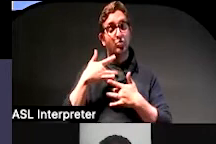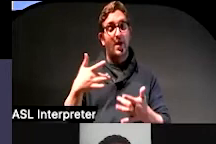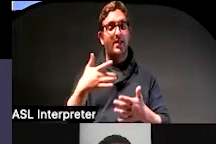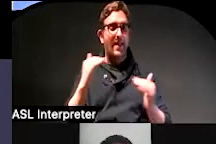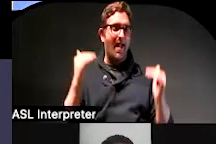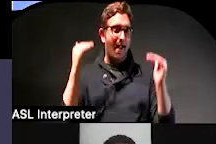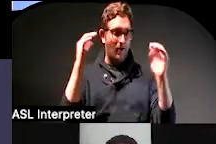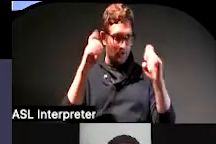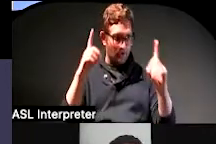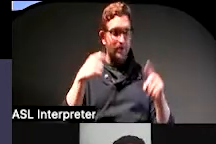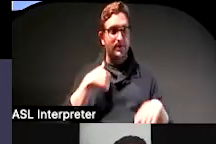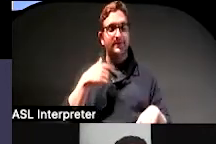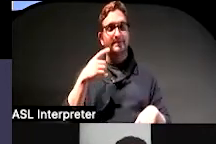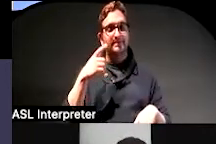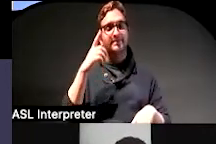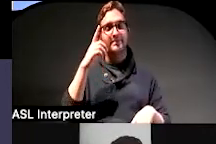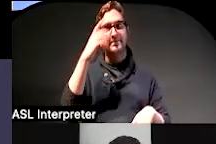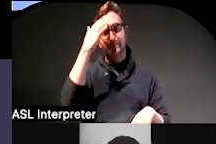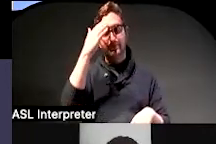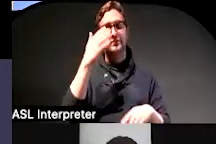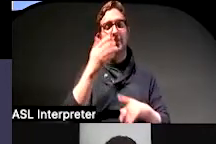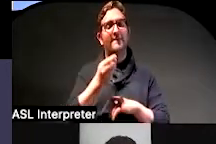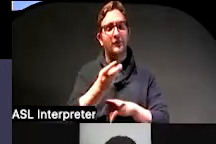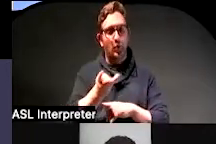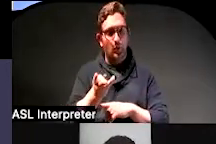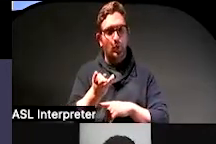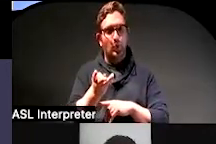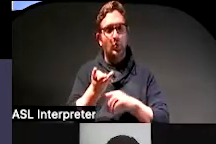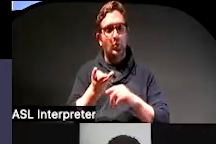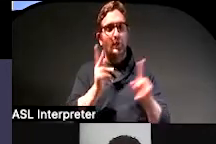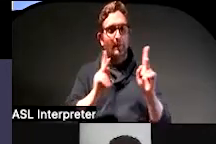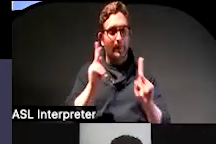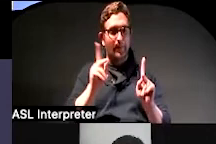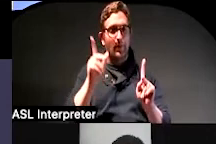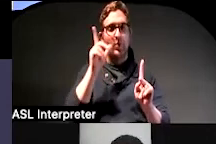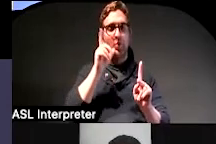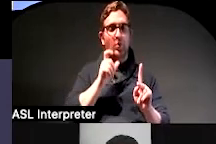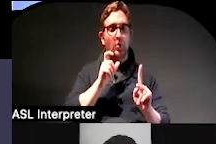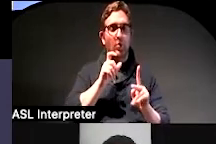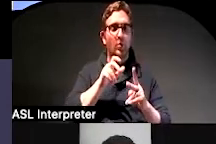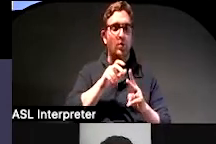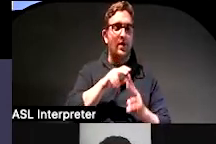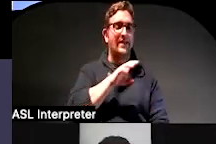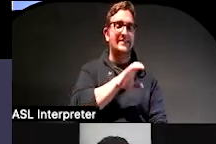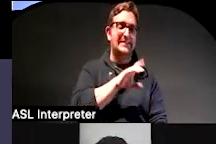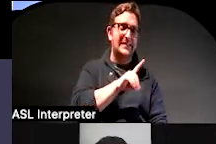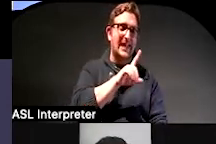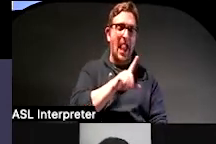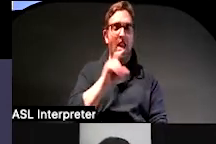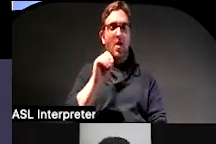education, I personally know of a few individuals who are either CDOs or vice chancellors